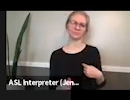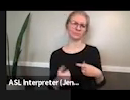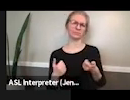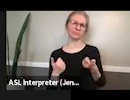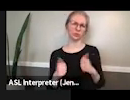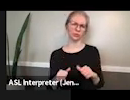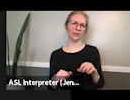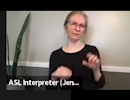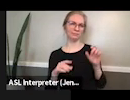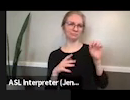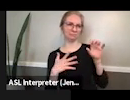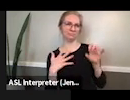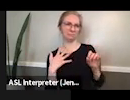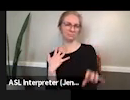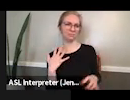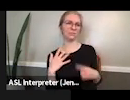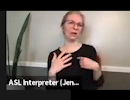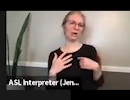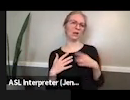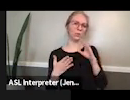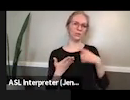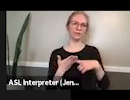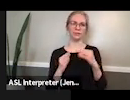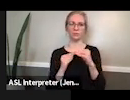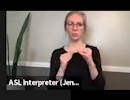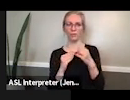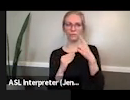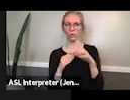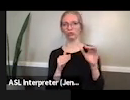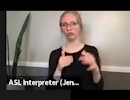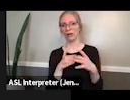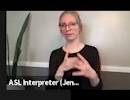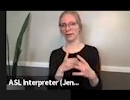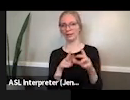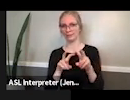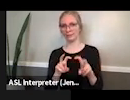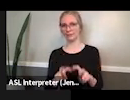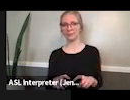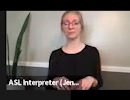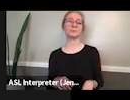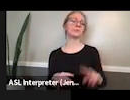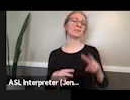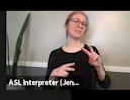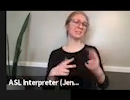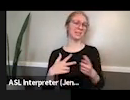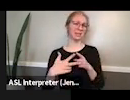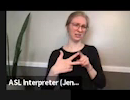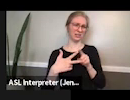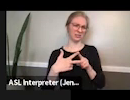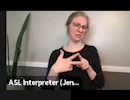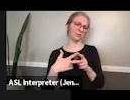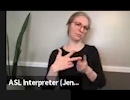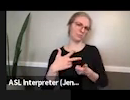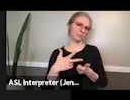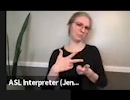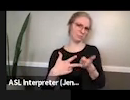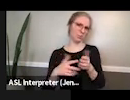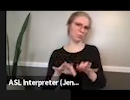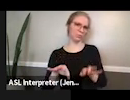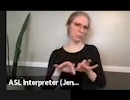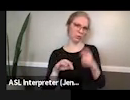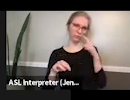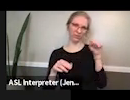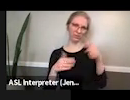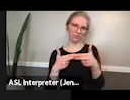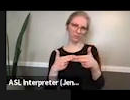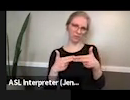talk about a few more in child-guided assessment. I think the second point is the most important on this slide, is